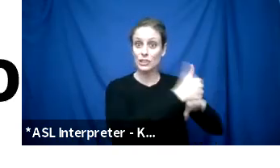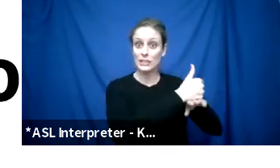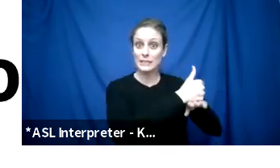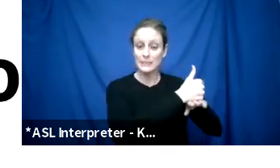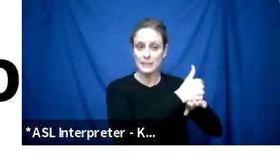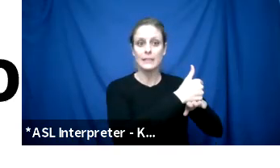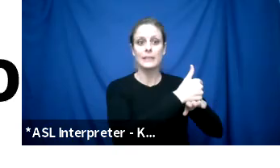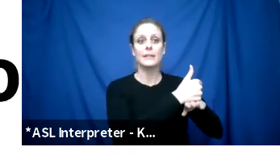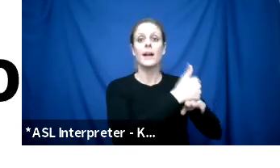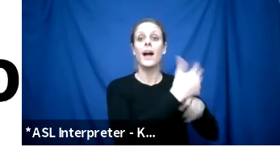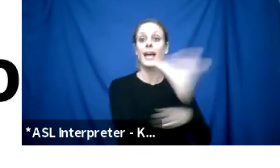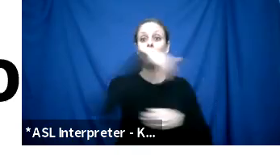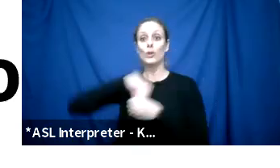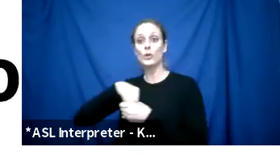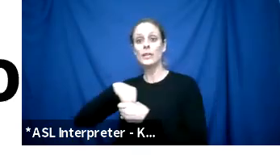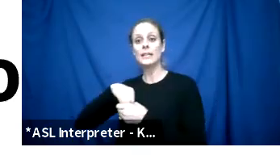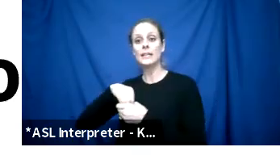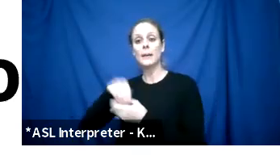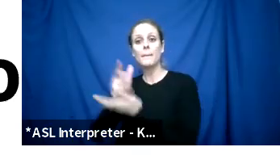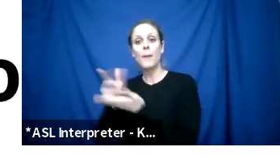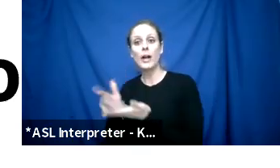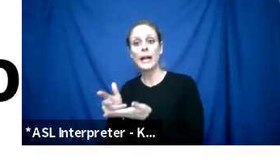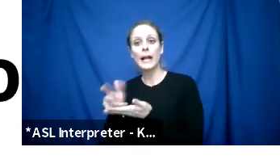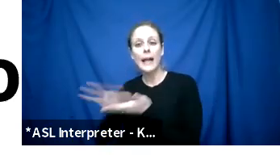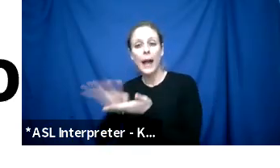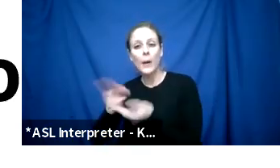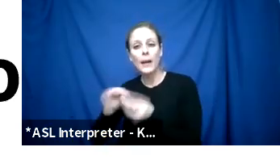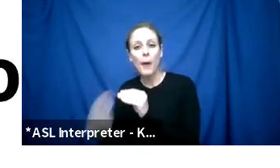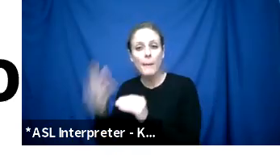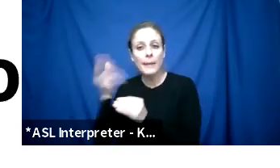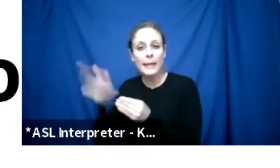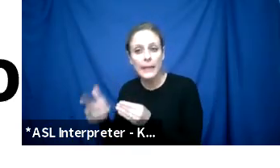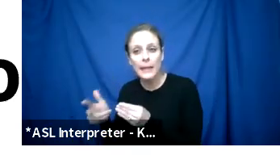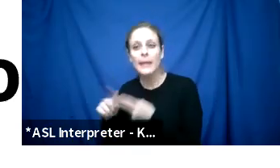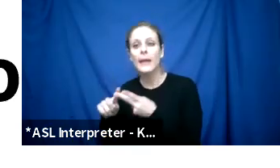number required for accessible parking and van parking for the facility.